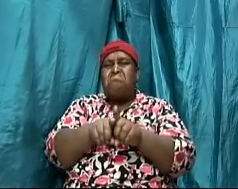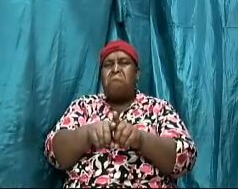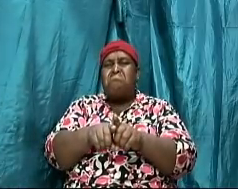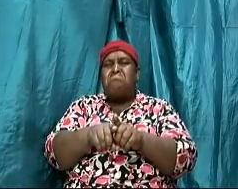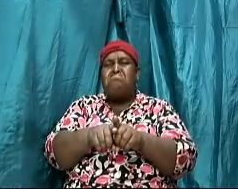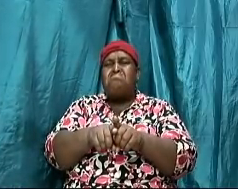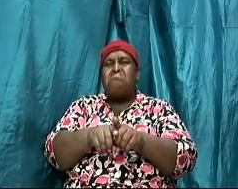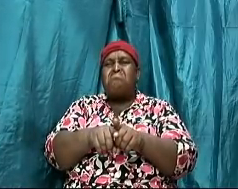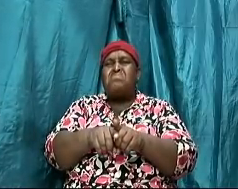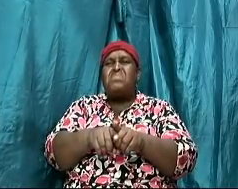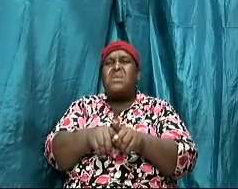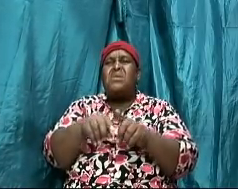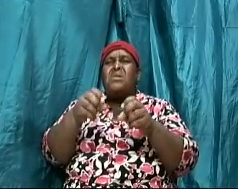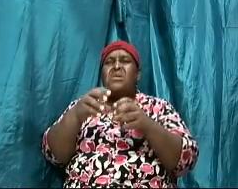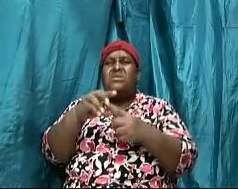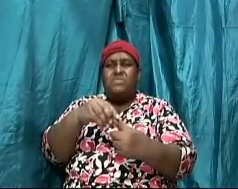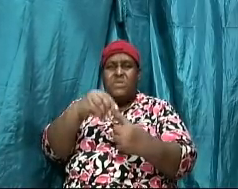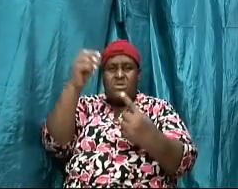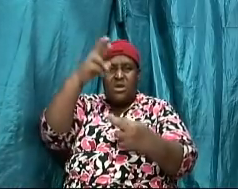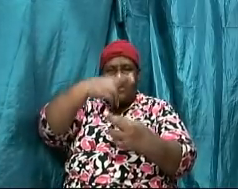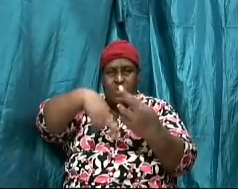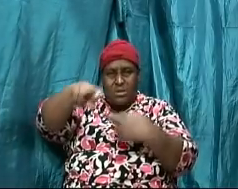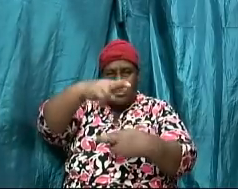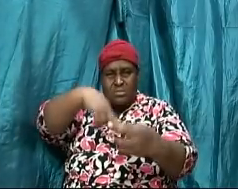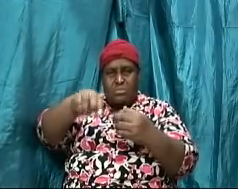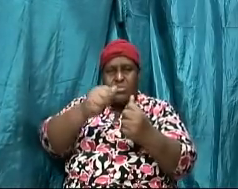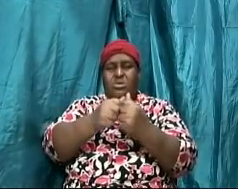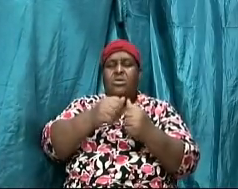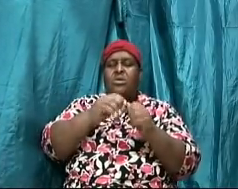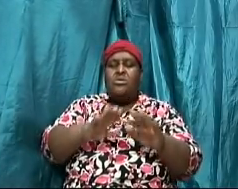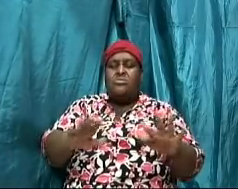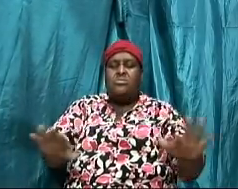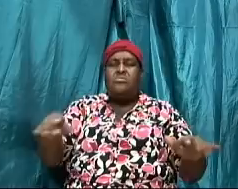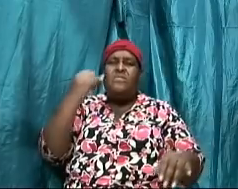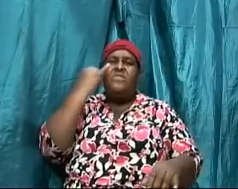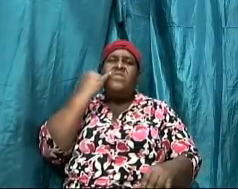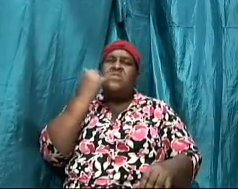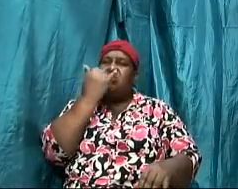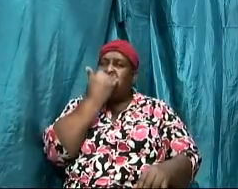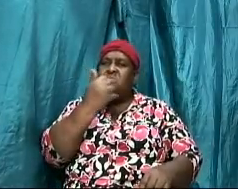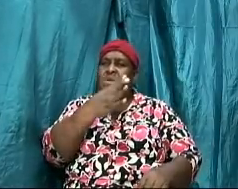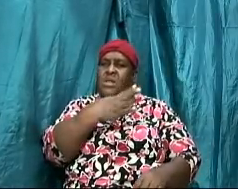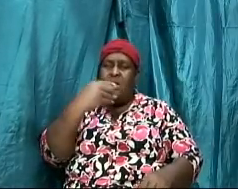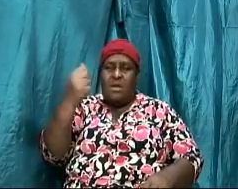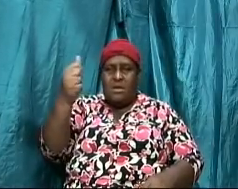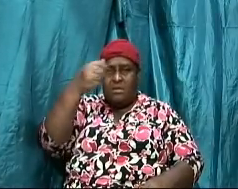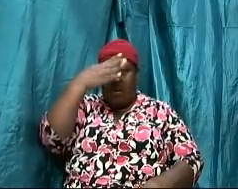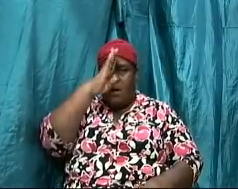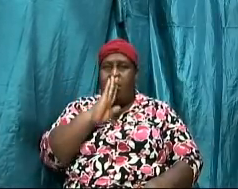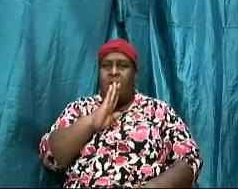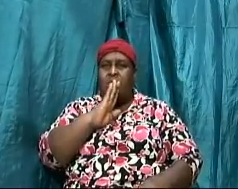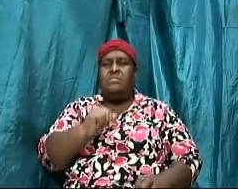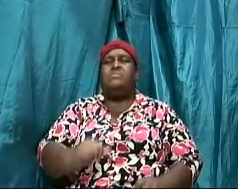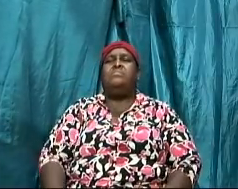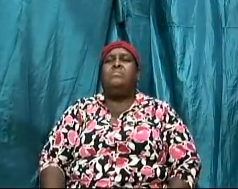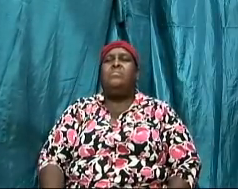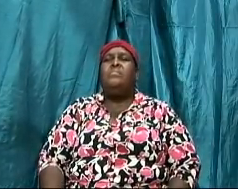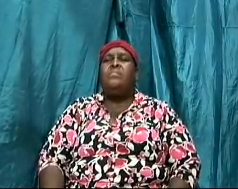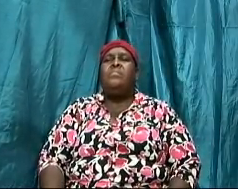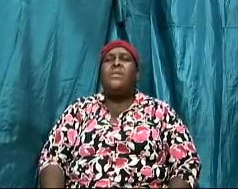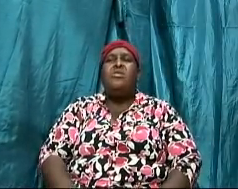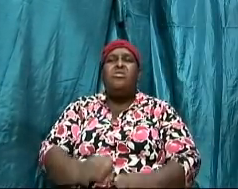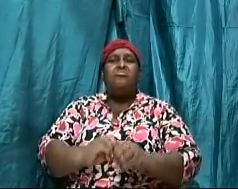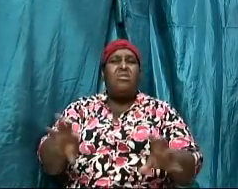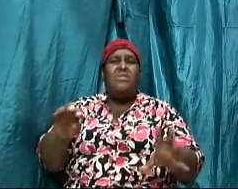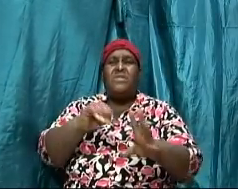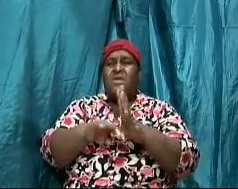or the children of Israel, and with God. Now, there is nothing in the Bible that